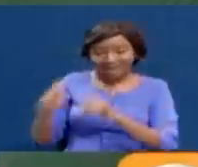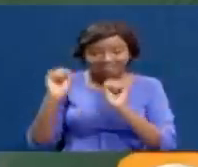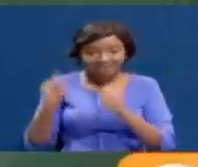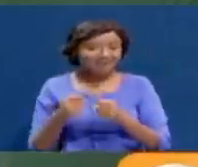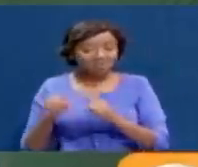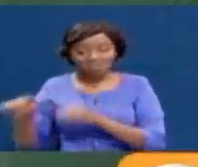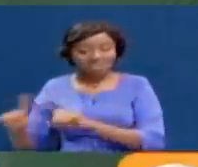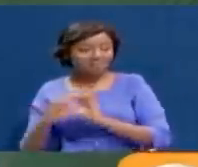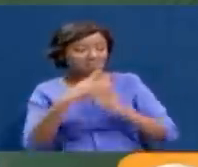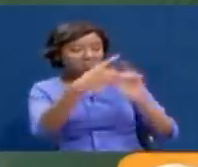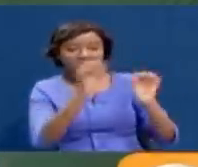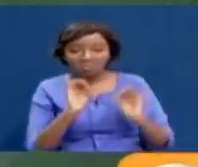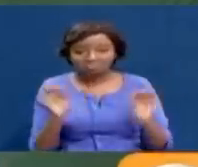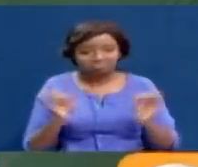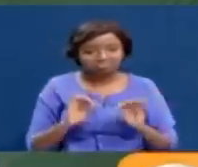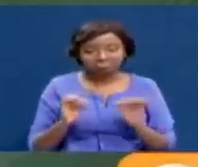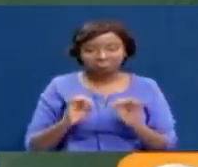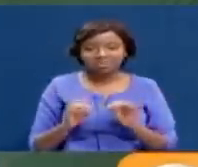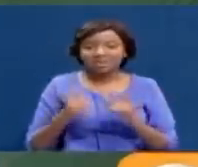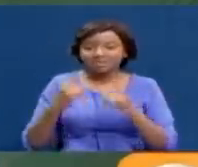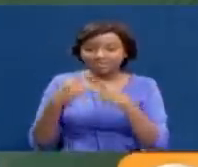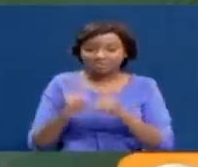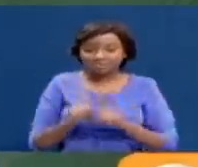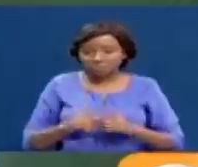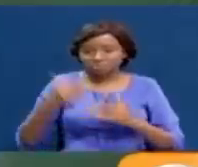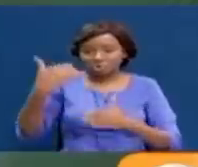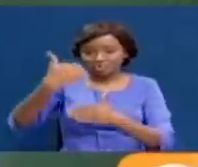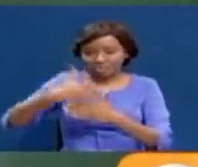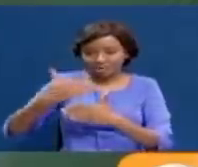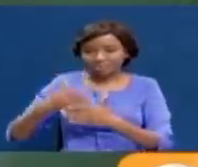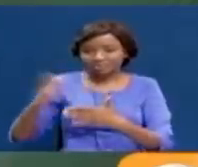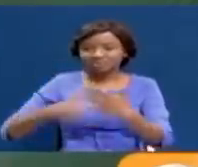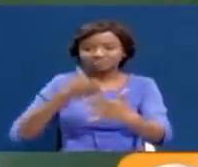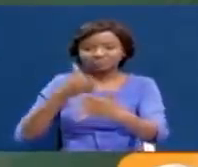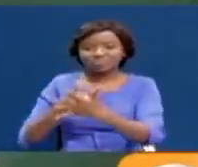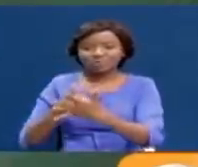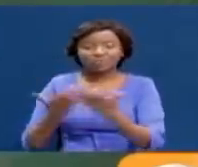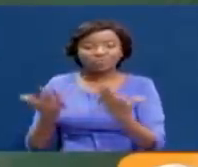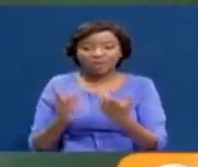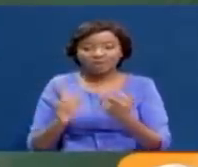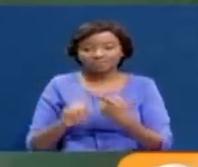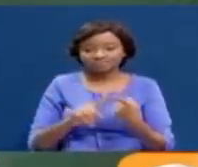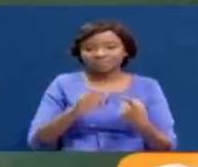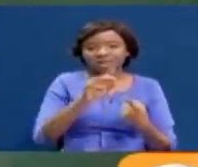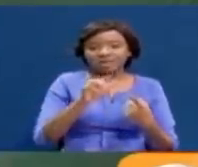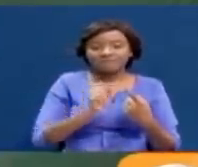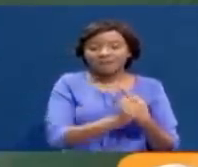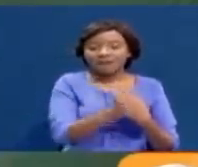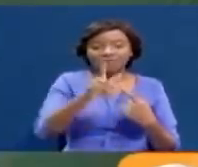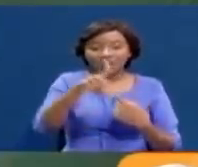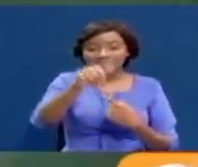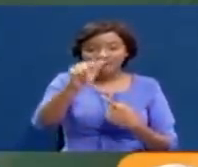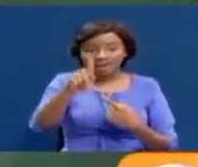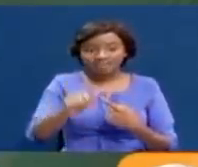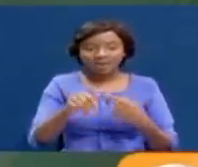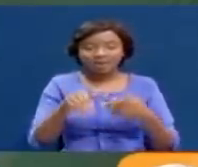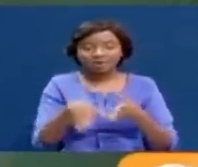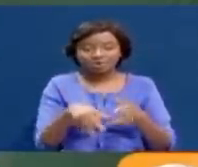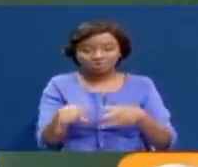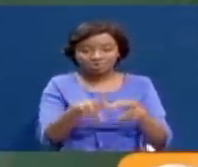of the novel coronavirus. The boundaries have been defined as Mlango wa Papa Road to the north, the Indian Ocean to the